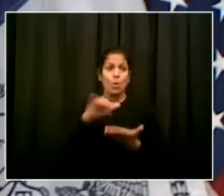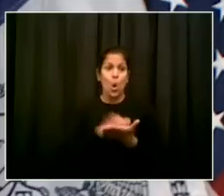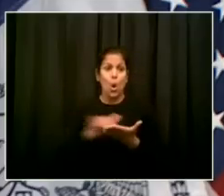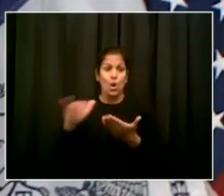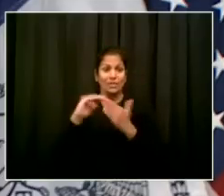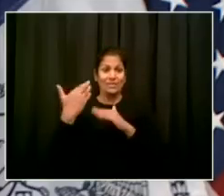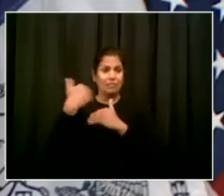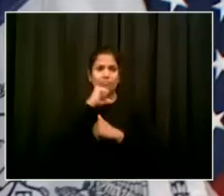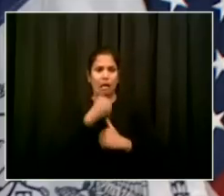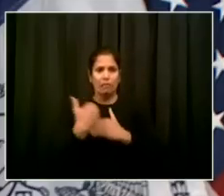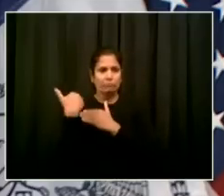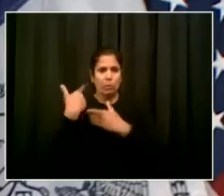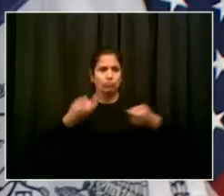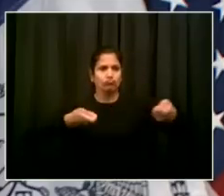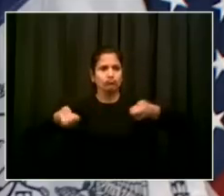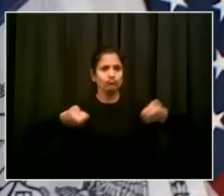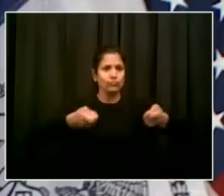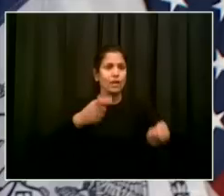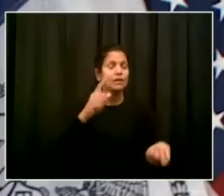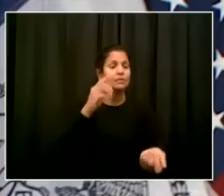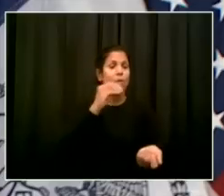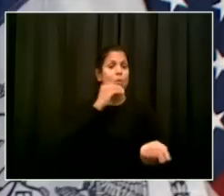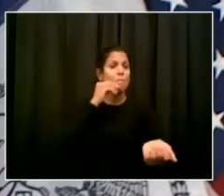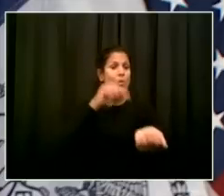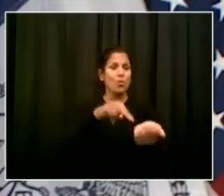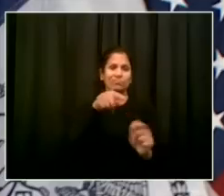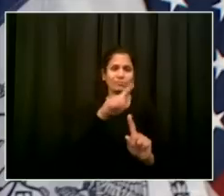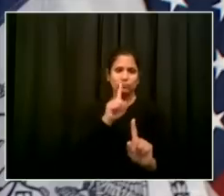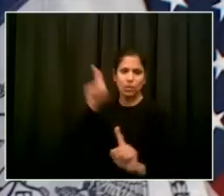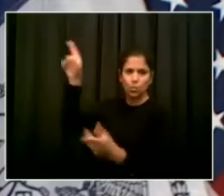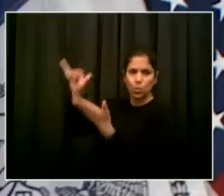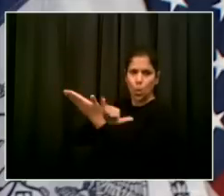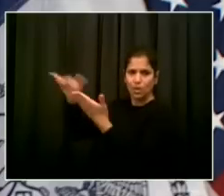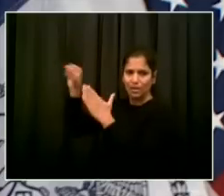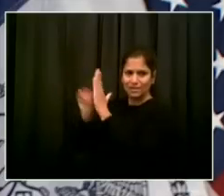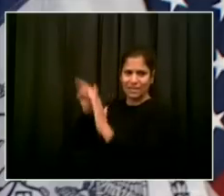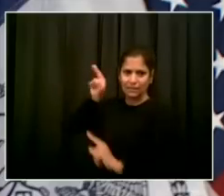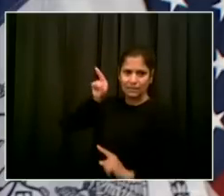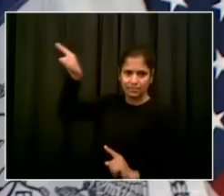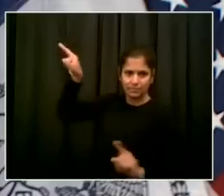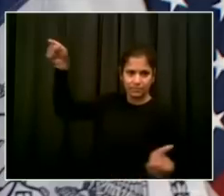If Dr. Varma, you're on mute if you're speaking. Yep, got it. Yeah, no,